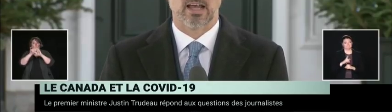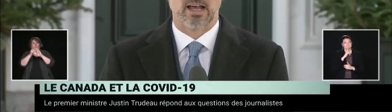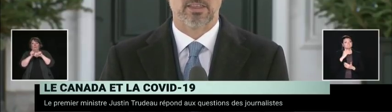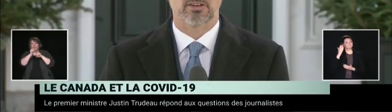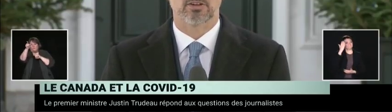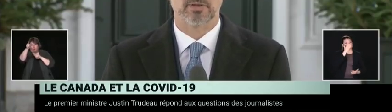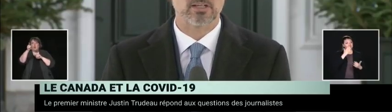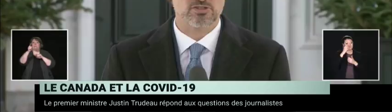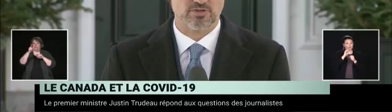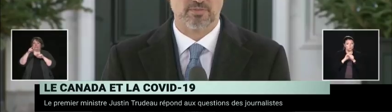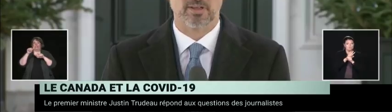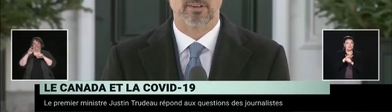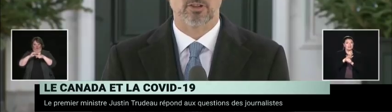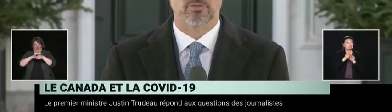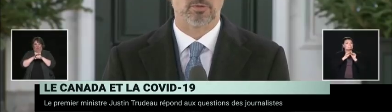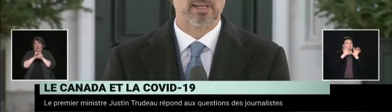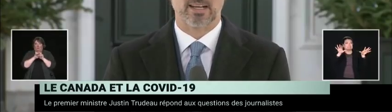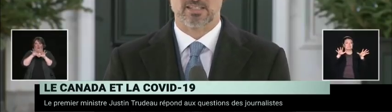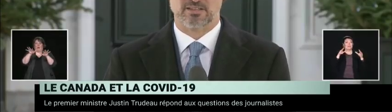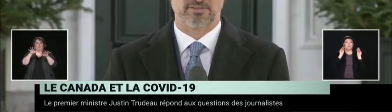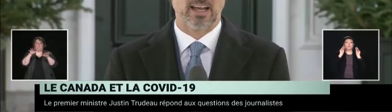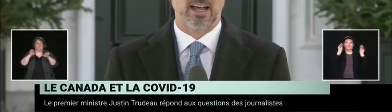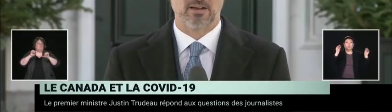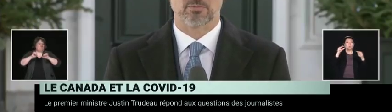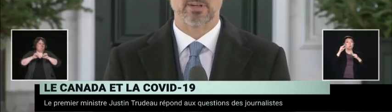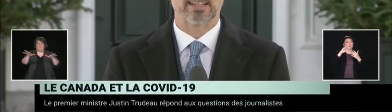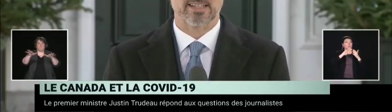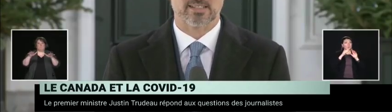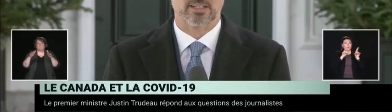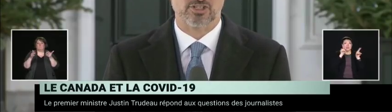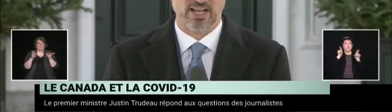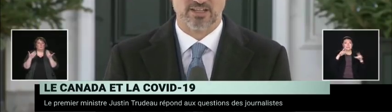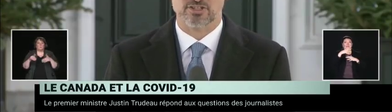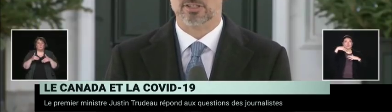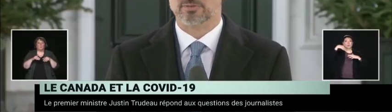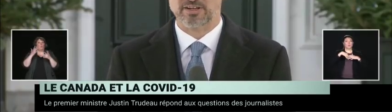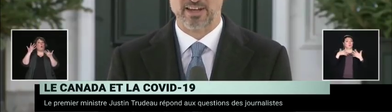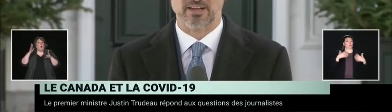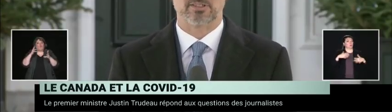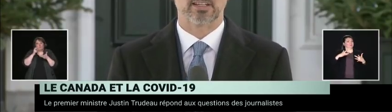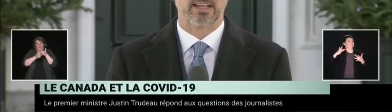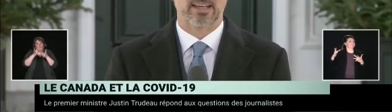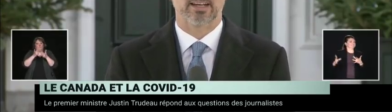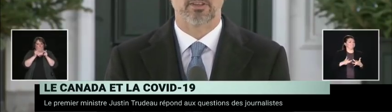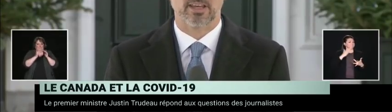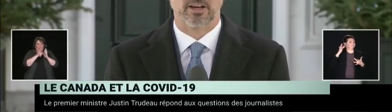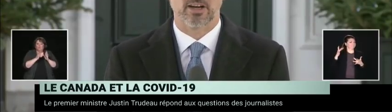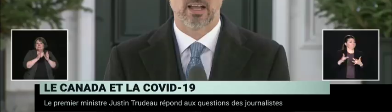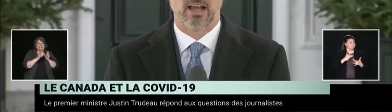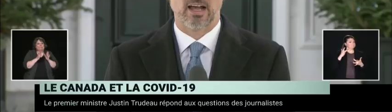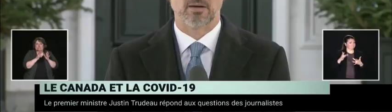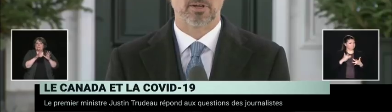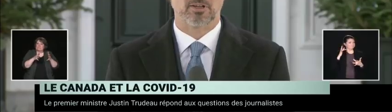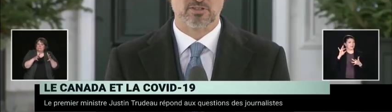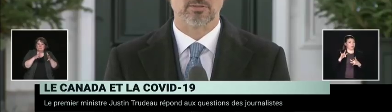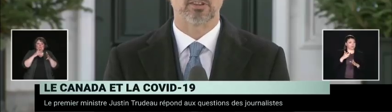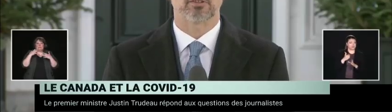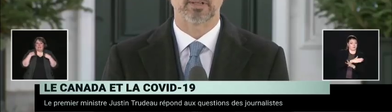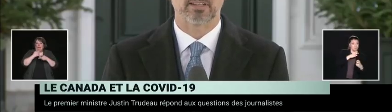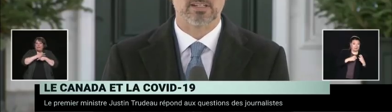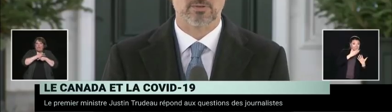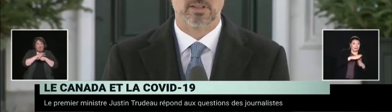communities that could be extremely vulnerable because of pre-existing challenges around housing and healthcare, but